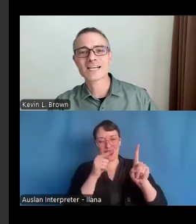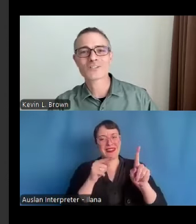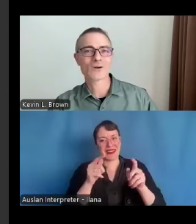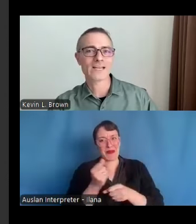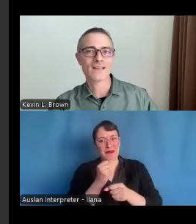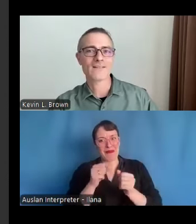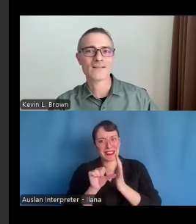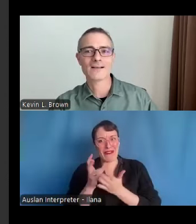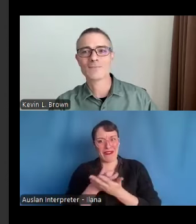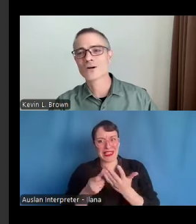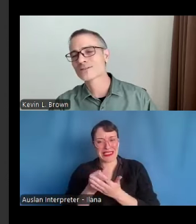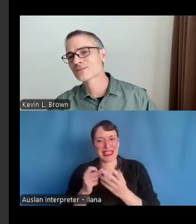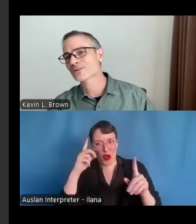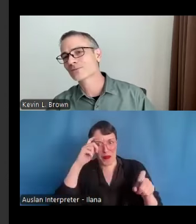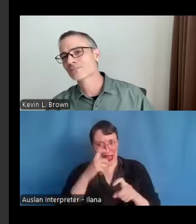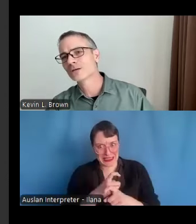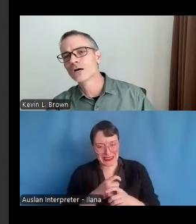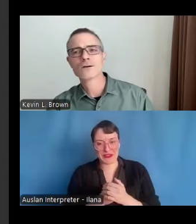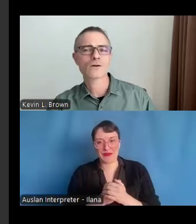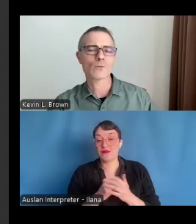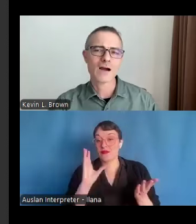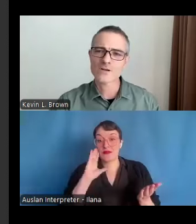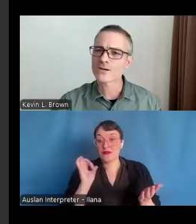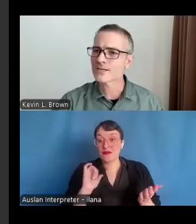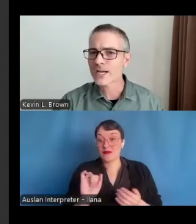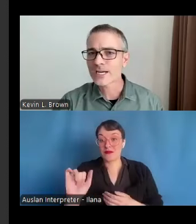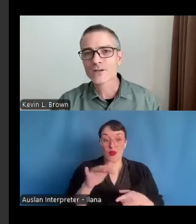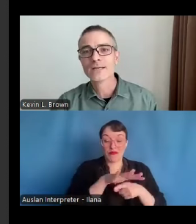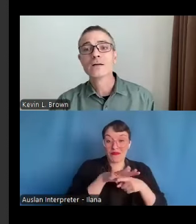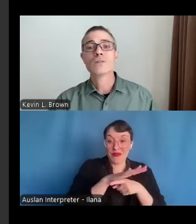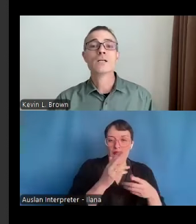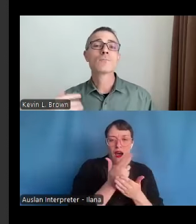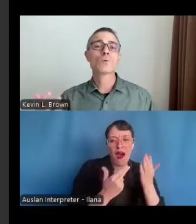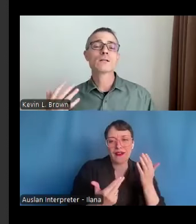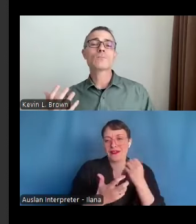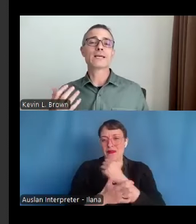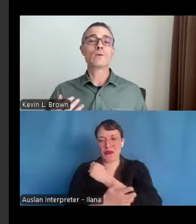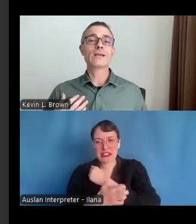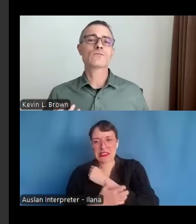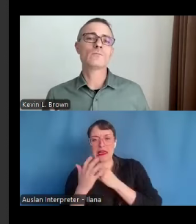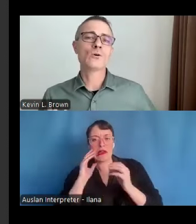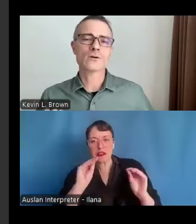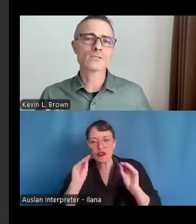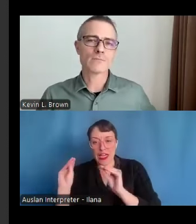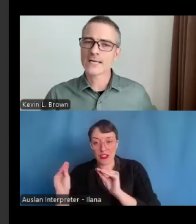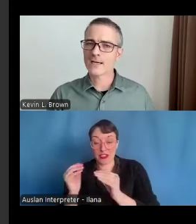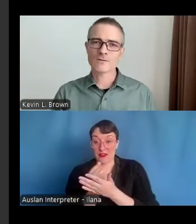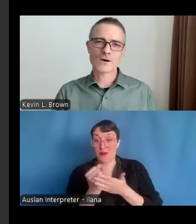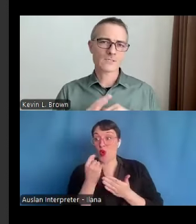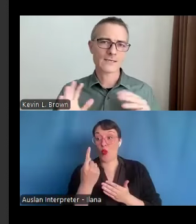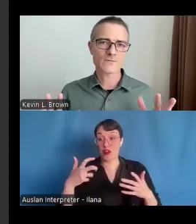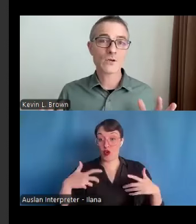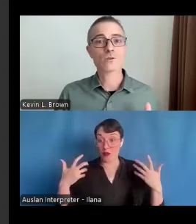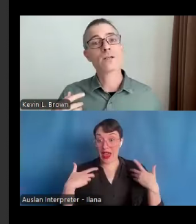the sector we're in, arts or hunger or poverty or education, the number one complaint we hear from donors, and again,